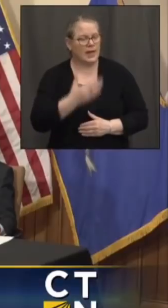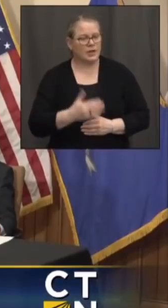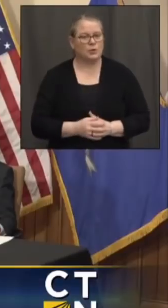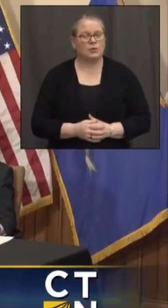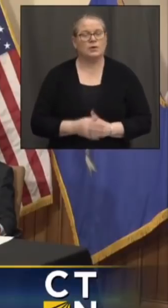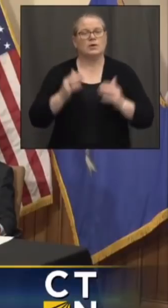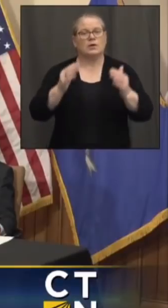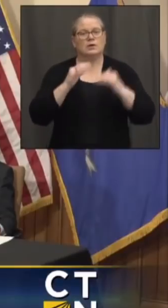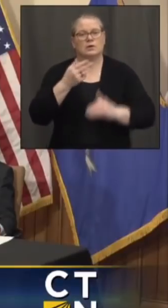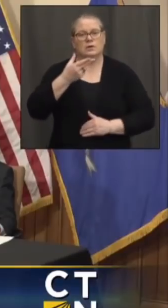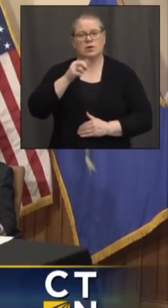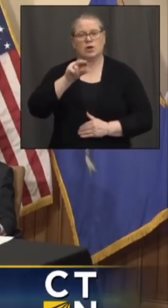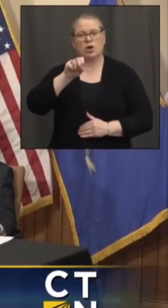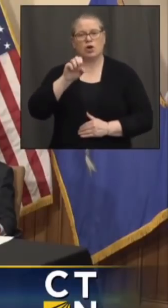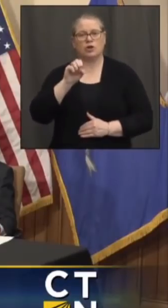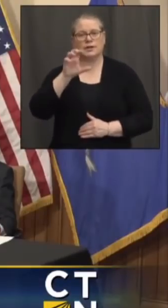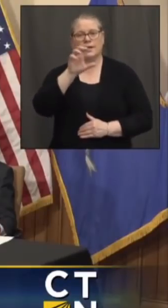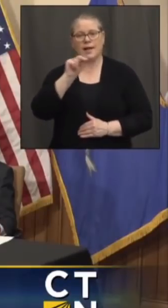Hearst, Connecticut Media.